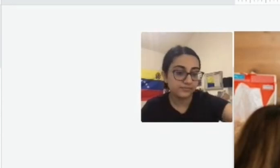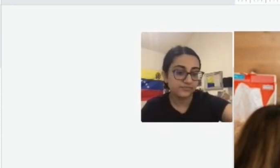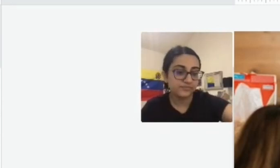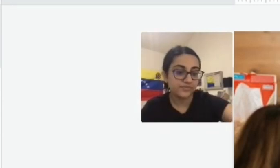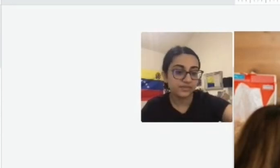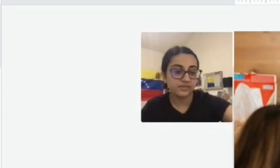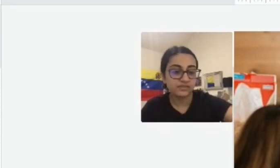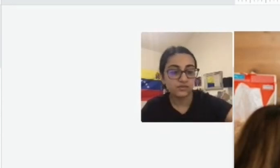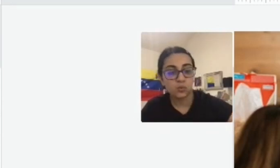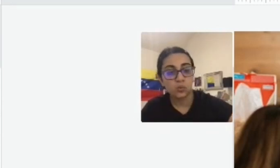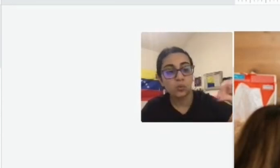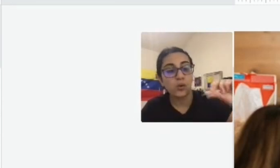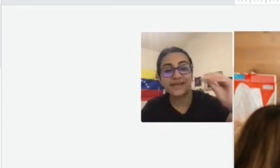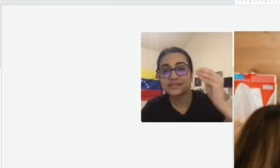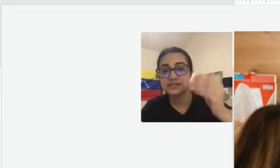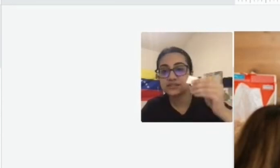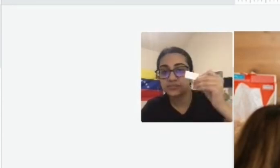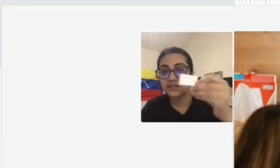white.